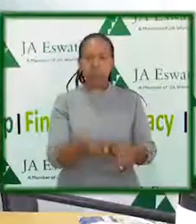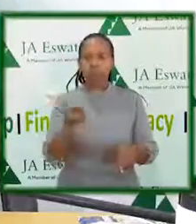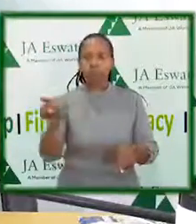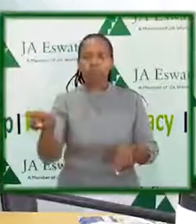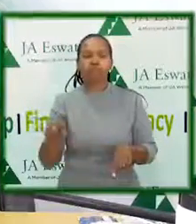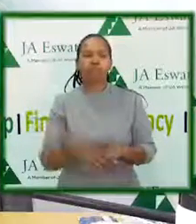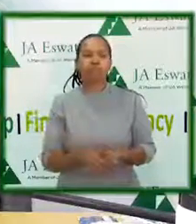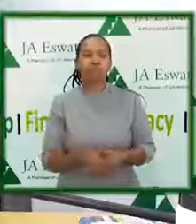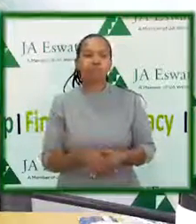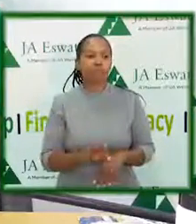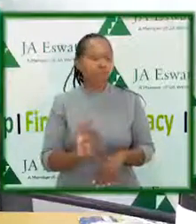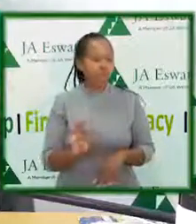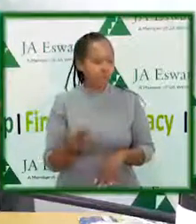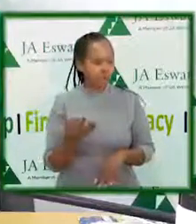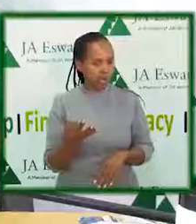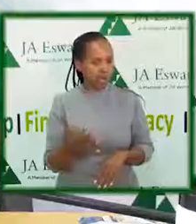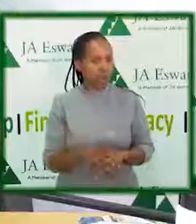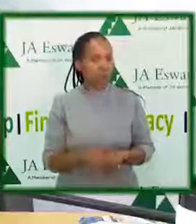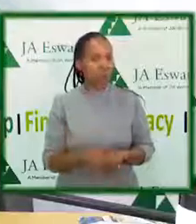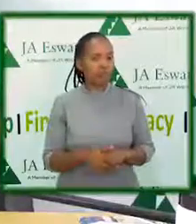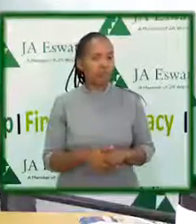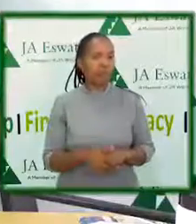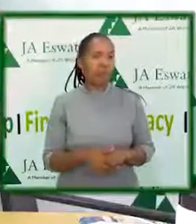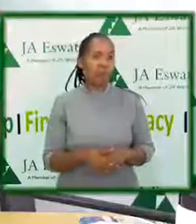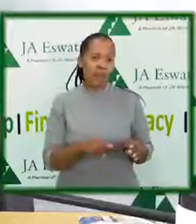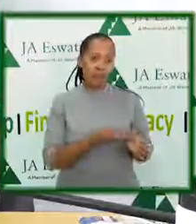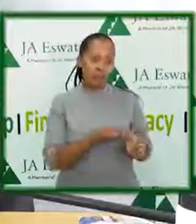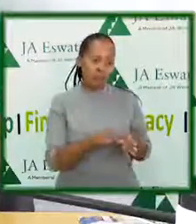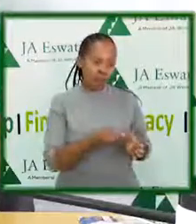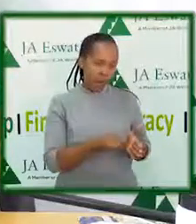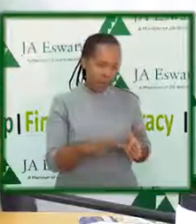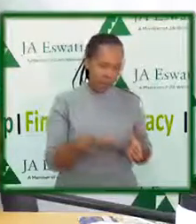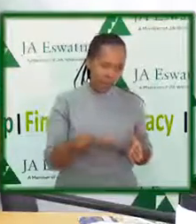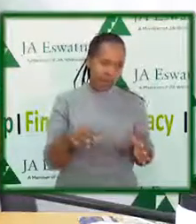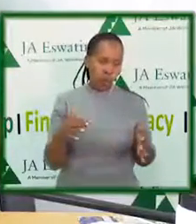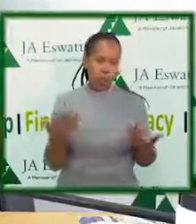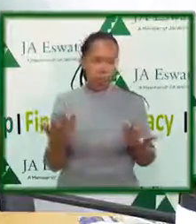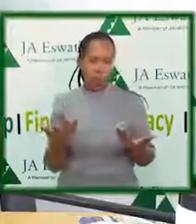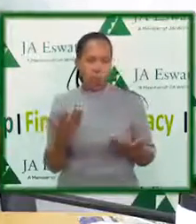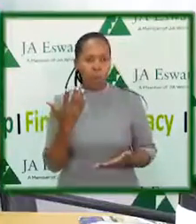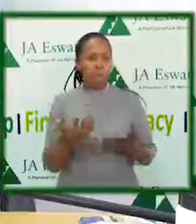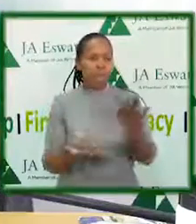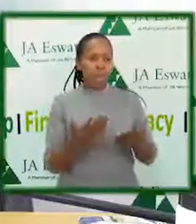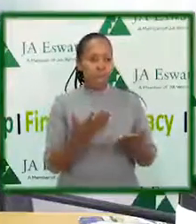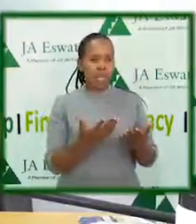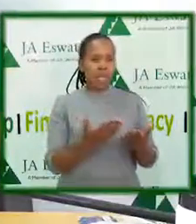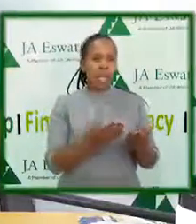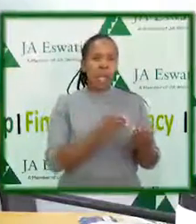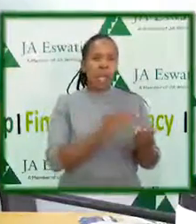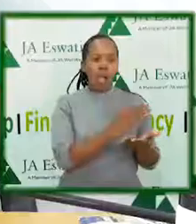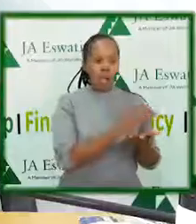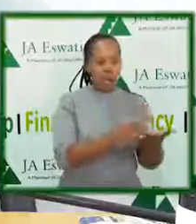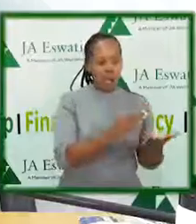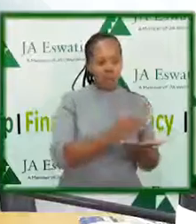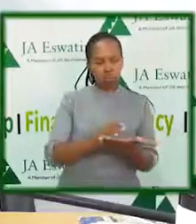cost of your raw materials and sales commissions if you have decided to have commissions for yourselves. I